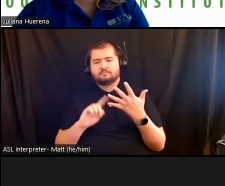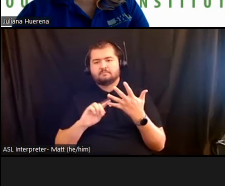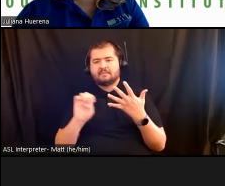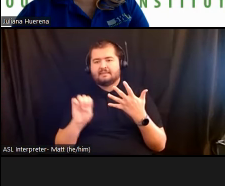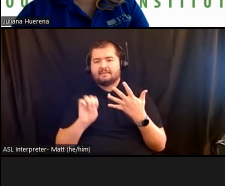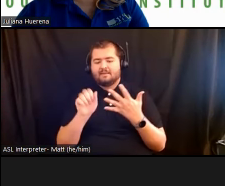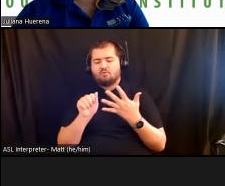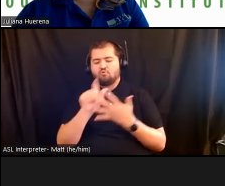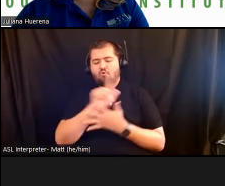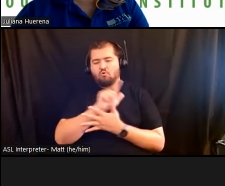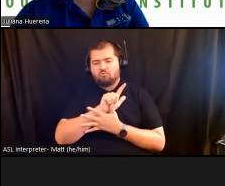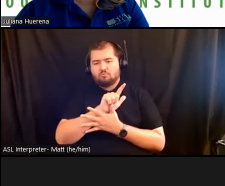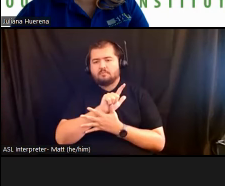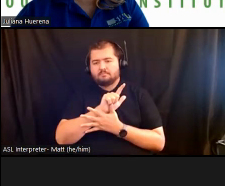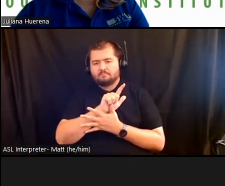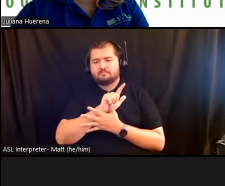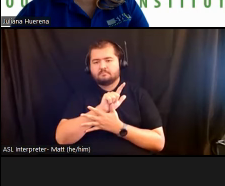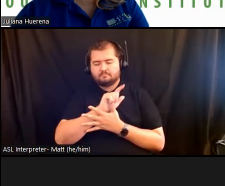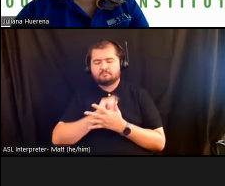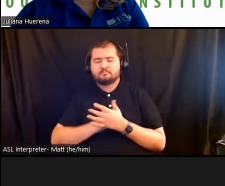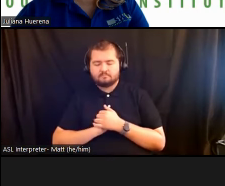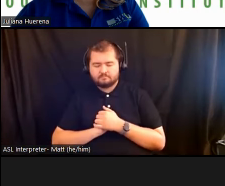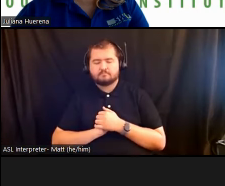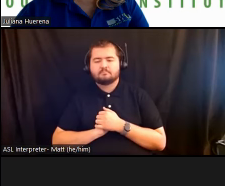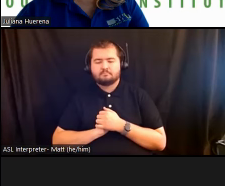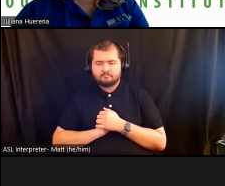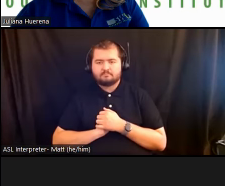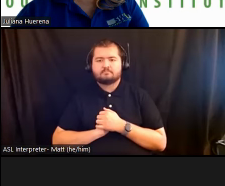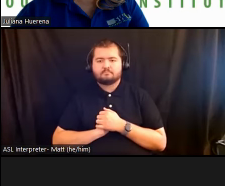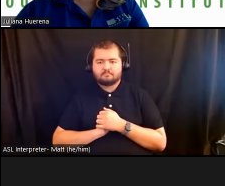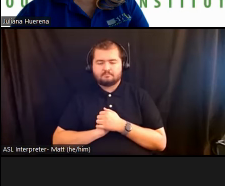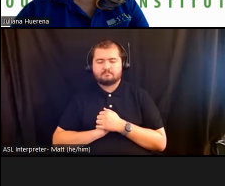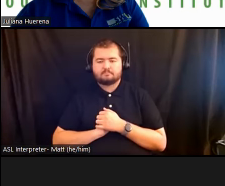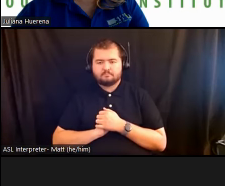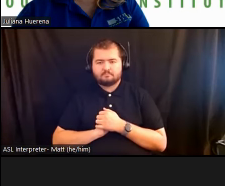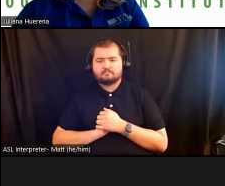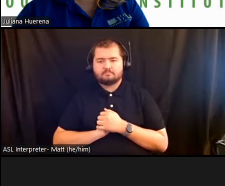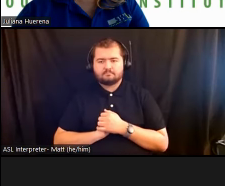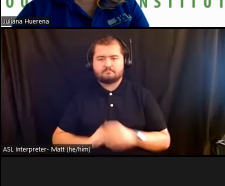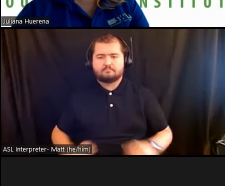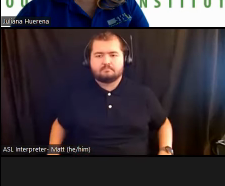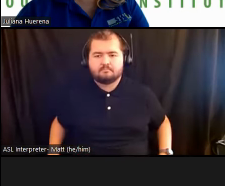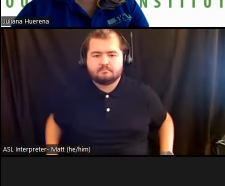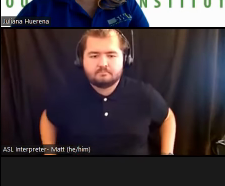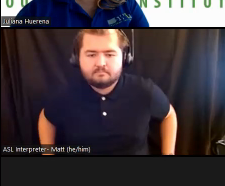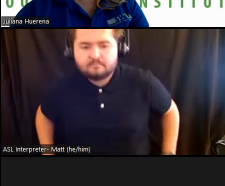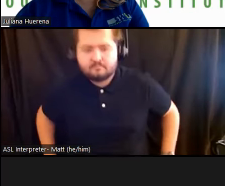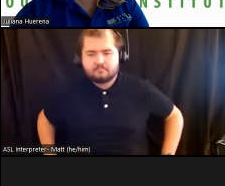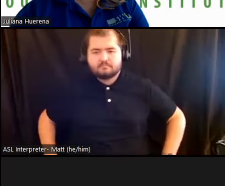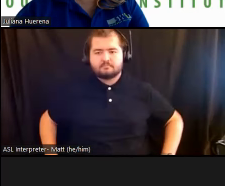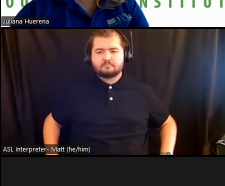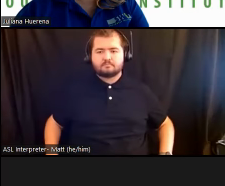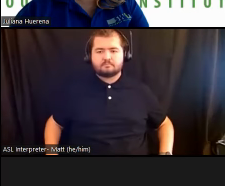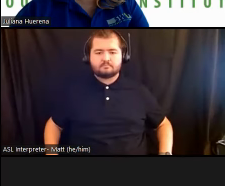correct? All answers are correct. Okay. For those,